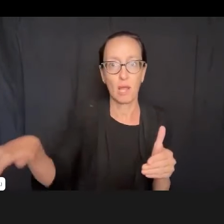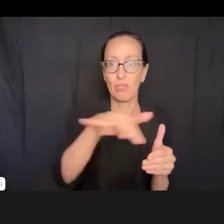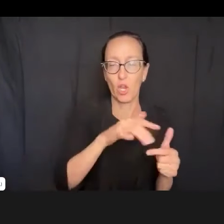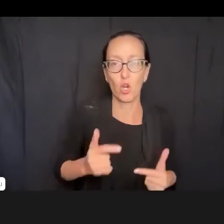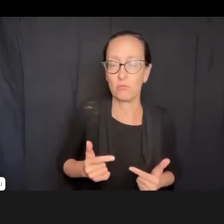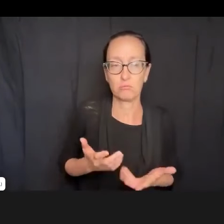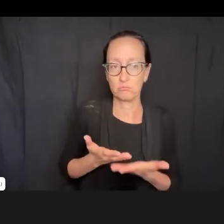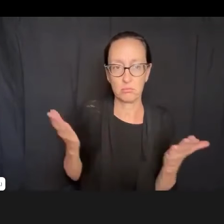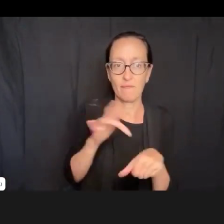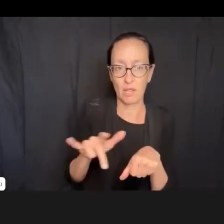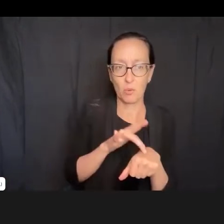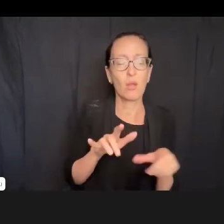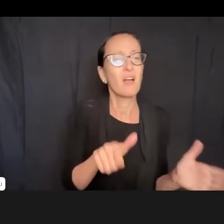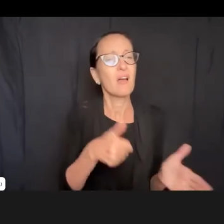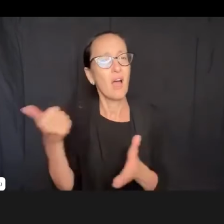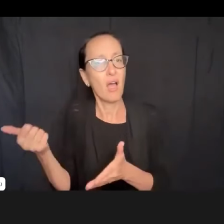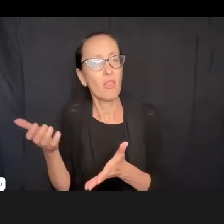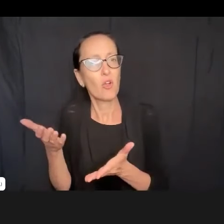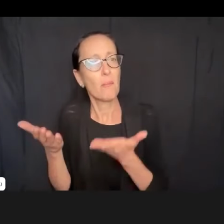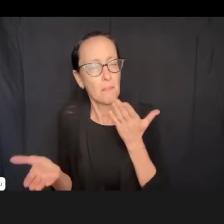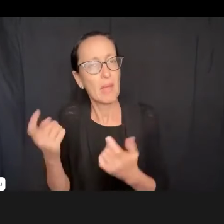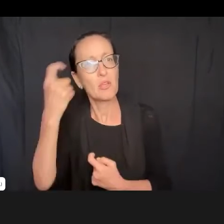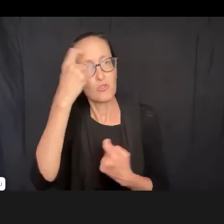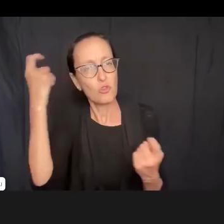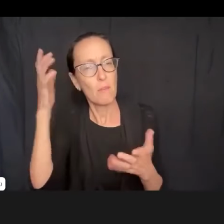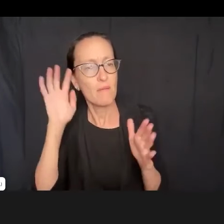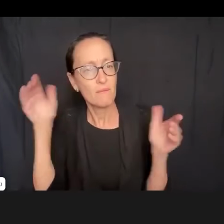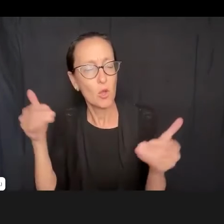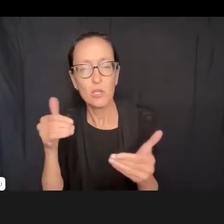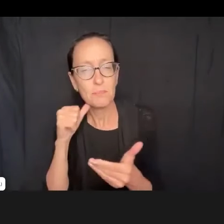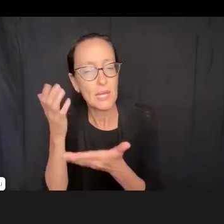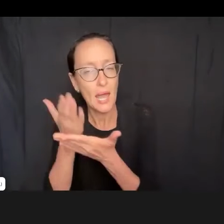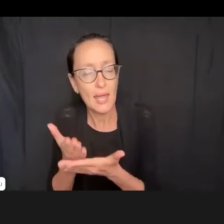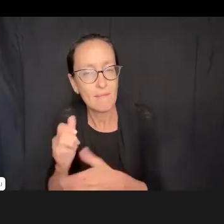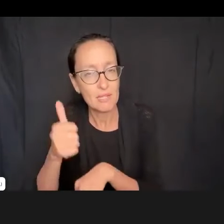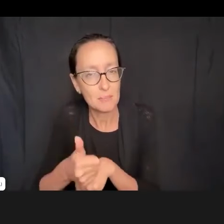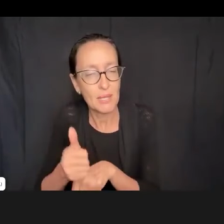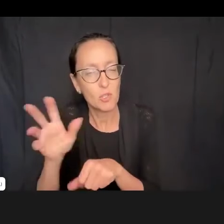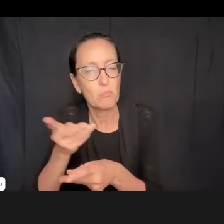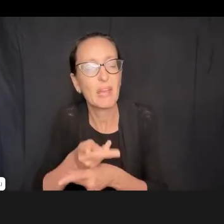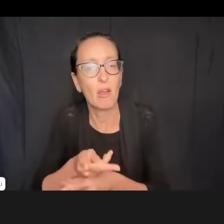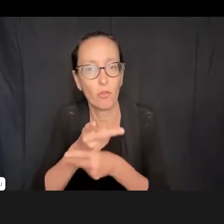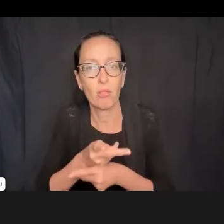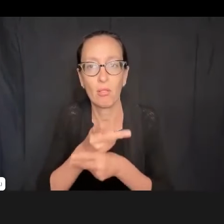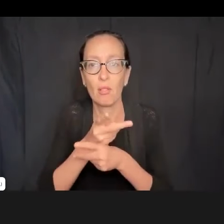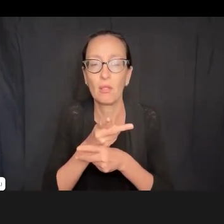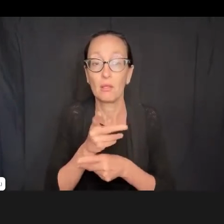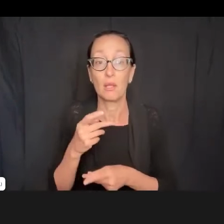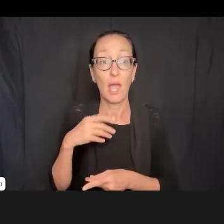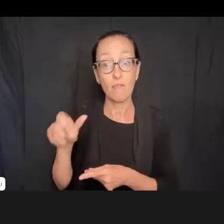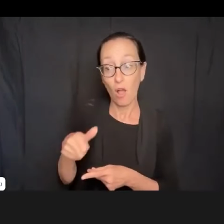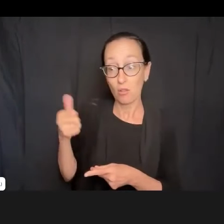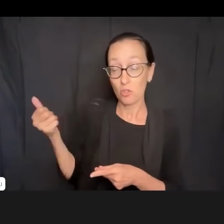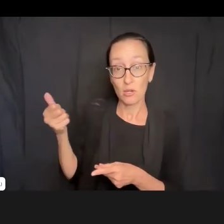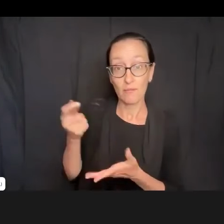types of treatments that might be trauma-focused, but may not be evidence-based. So we just want to be kind of careful. There are alternative therapies that exist,